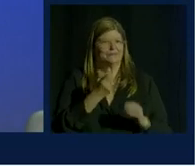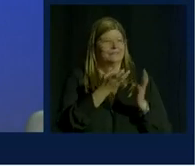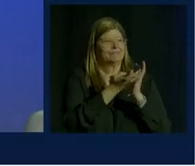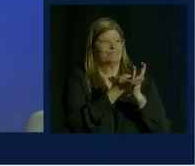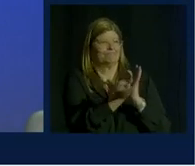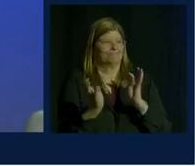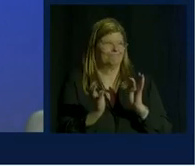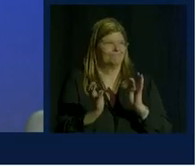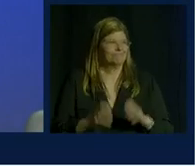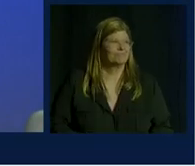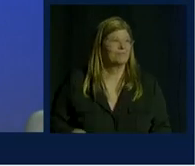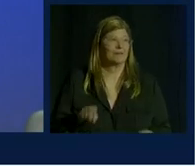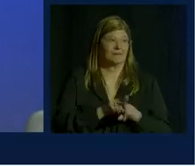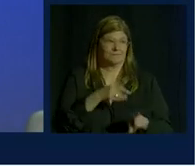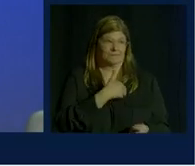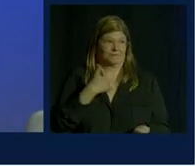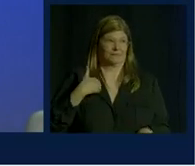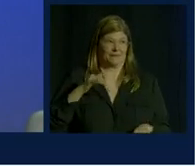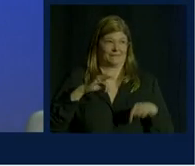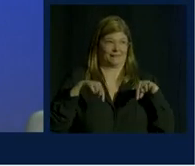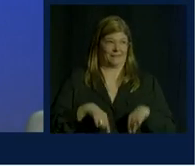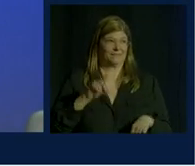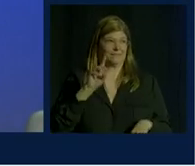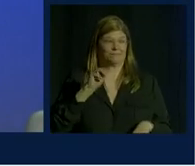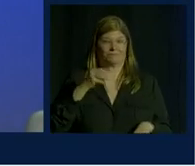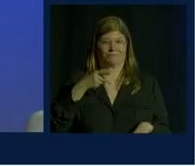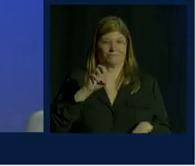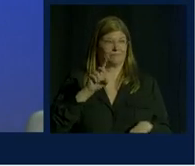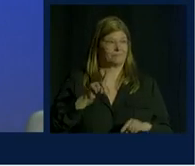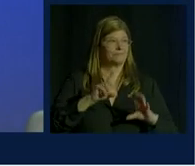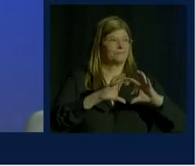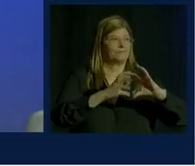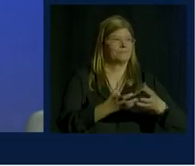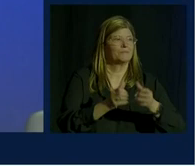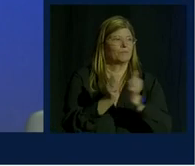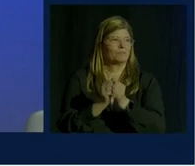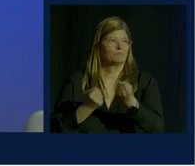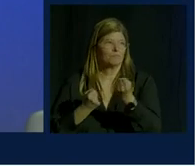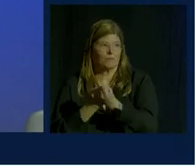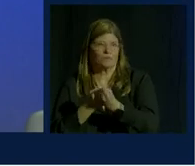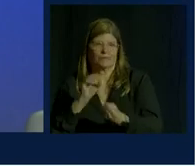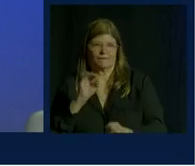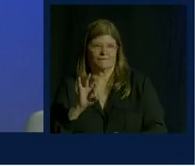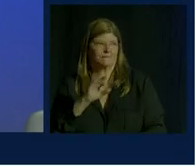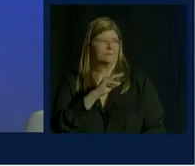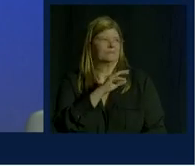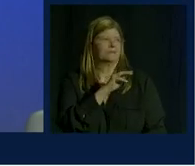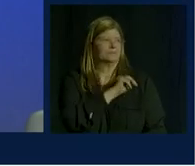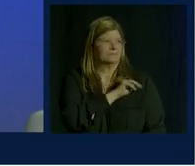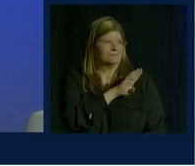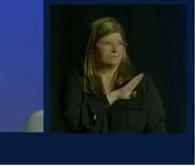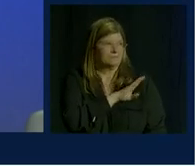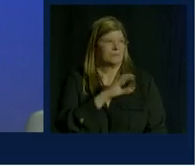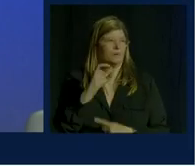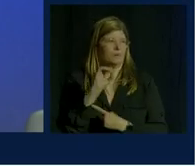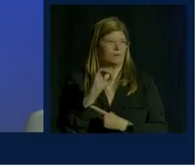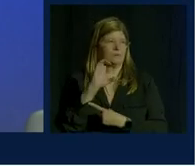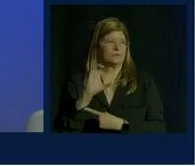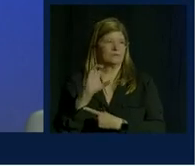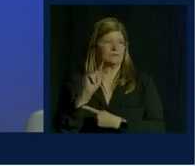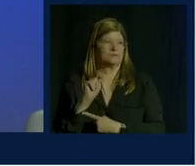As a member of the DMPED cluster, under the leadership of Deputy Mayor Falchicchio, and with the support of Mayor